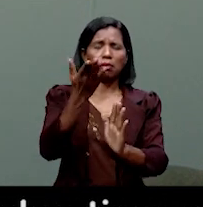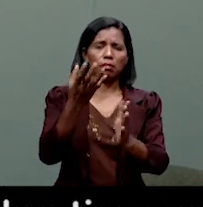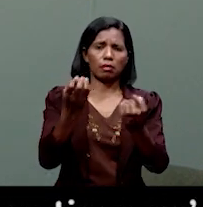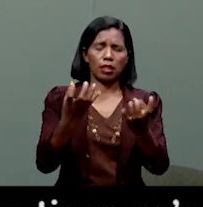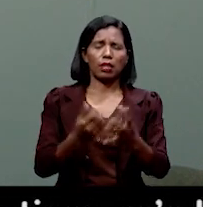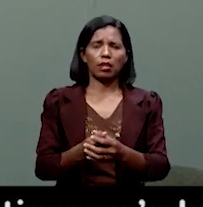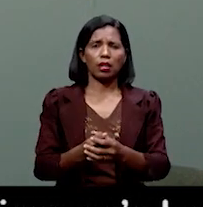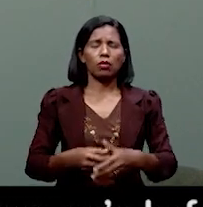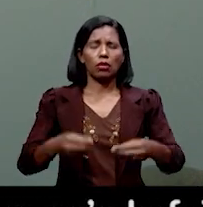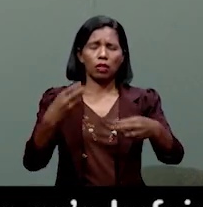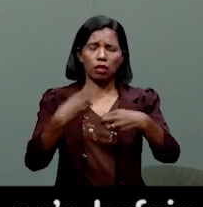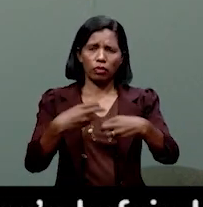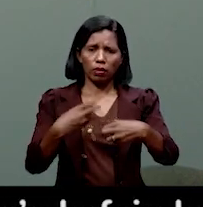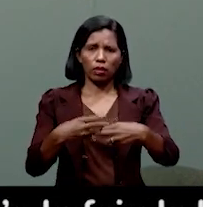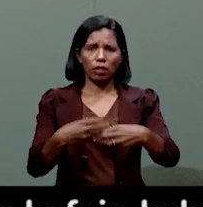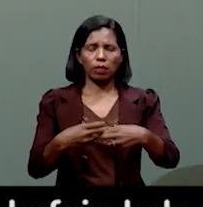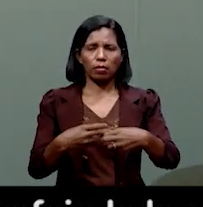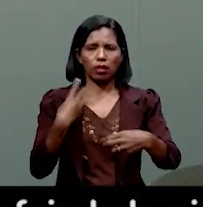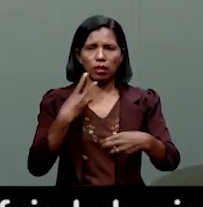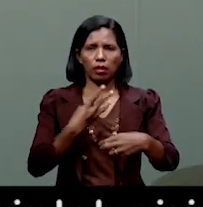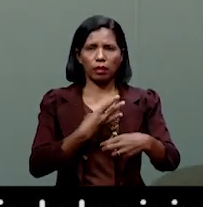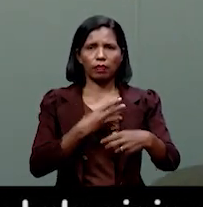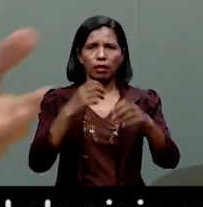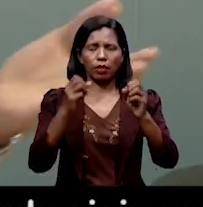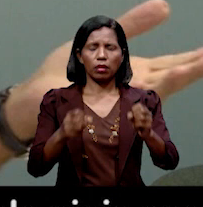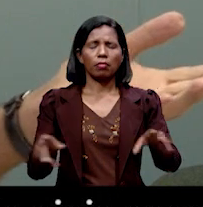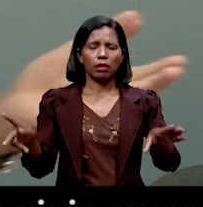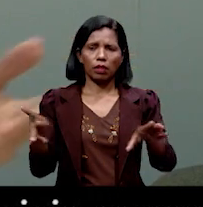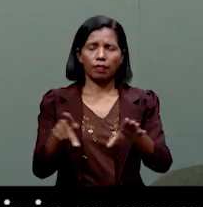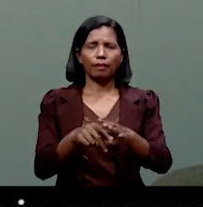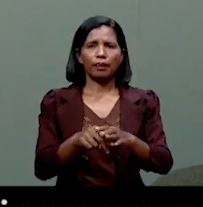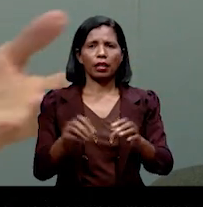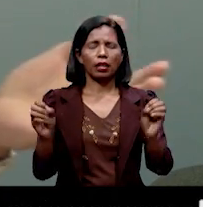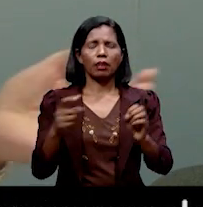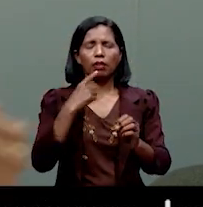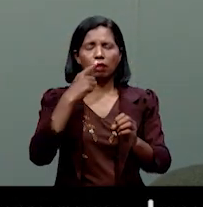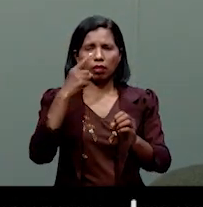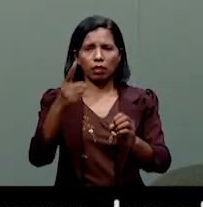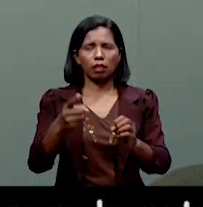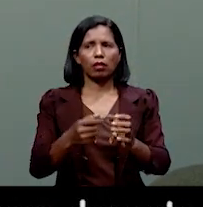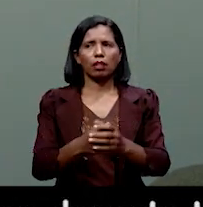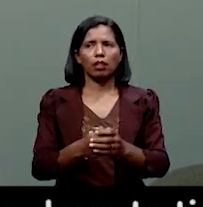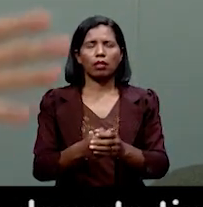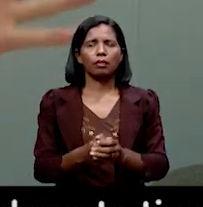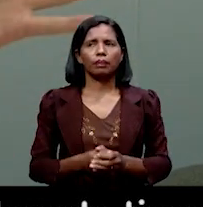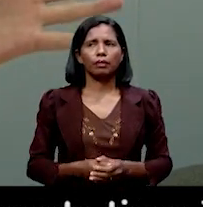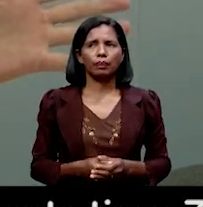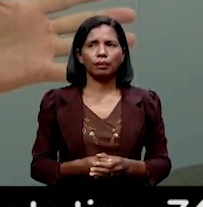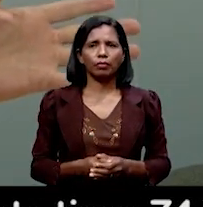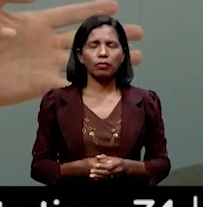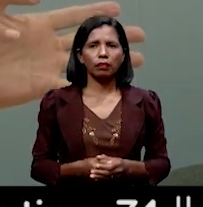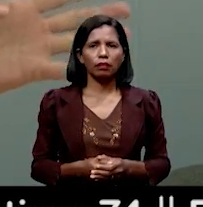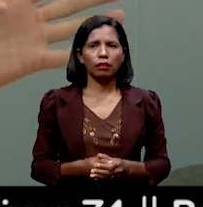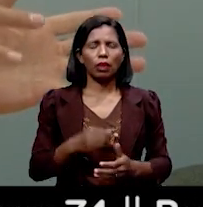ba defisitnya atu hola patenya. Laos atu hatang atu kritika fali